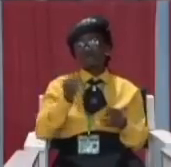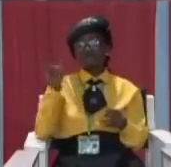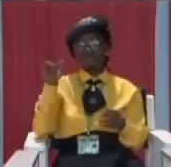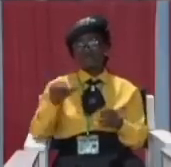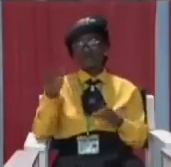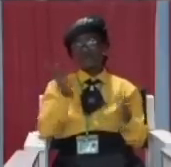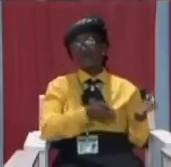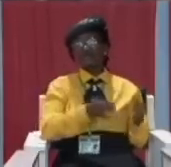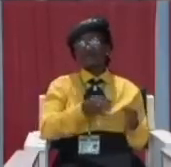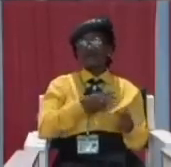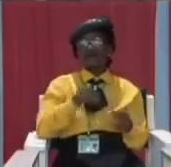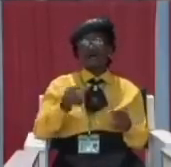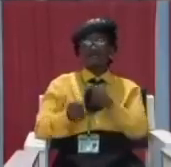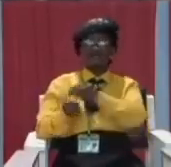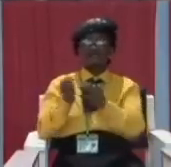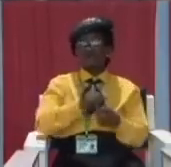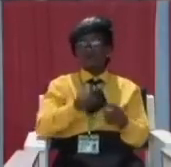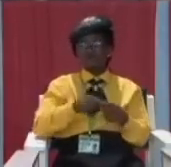And then he turned to me and said, young man, kneel down.